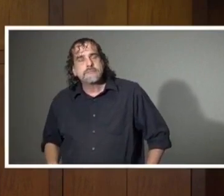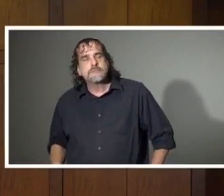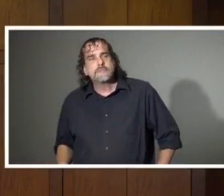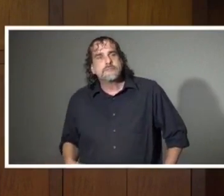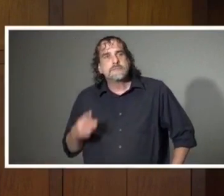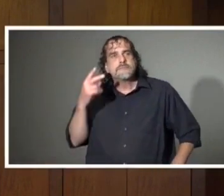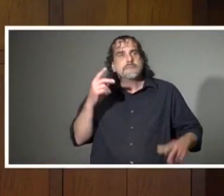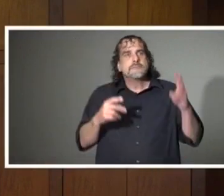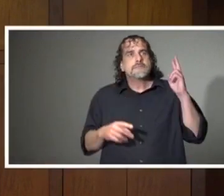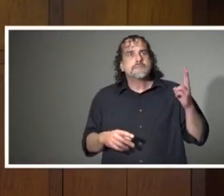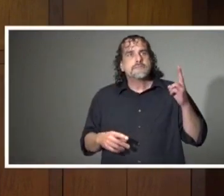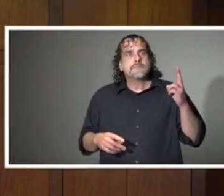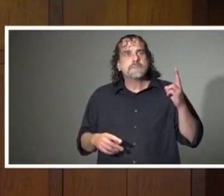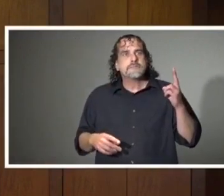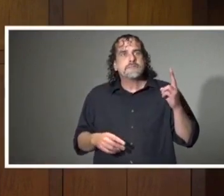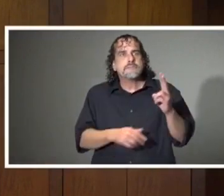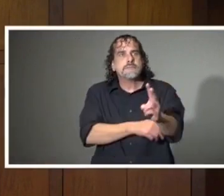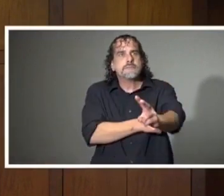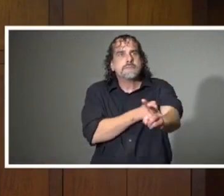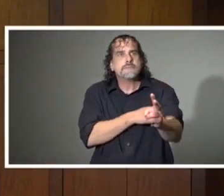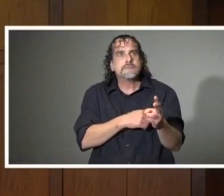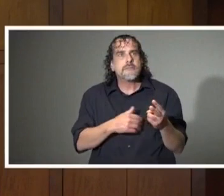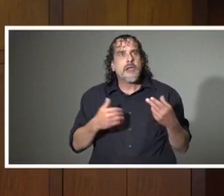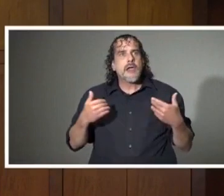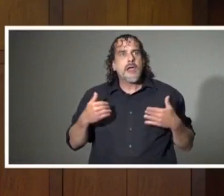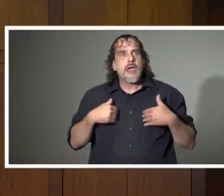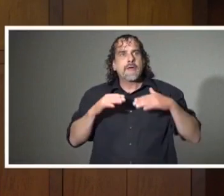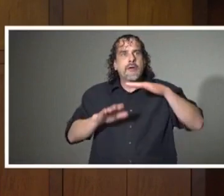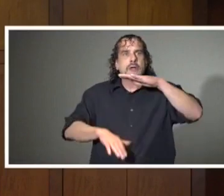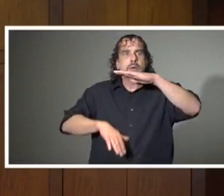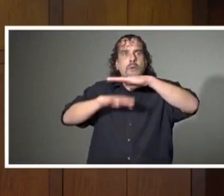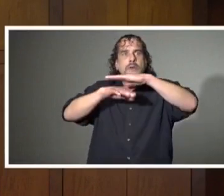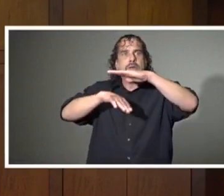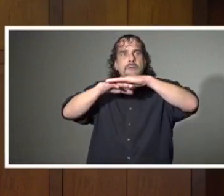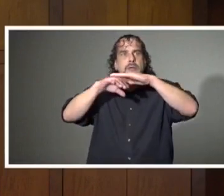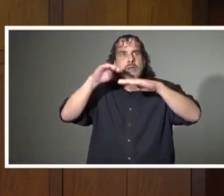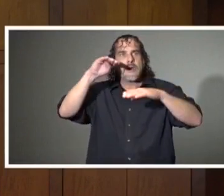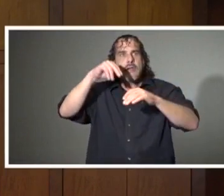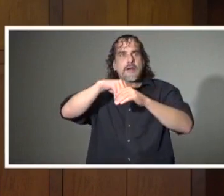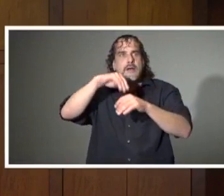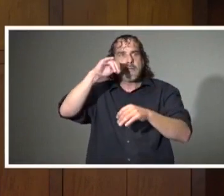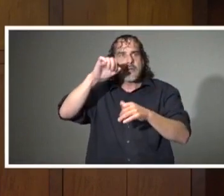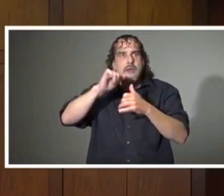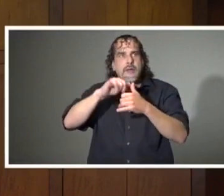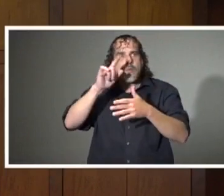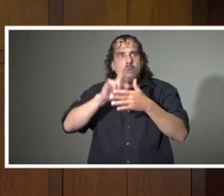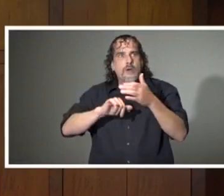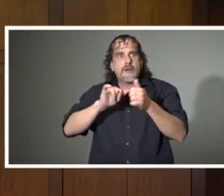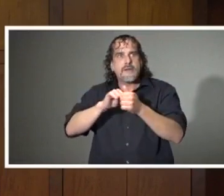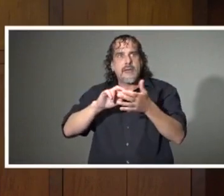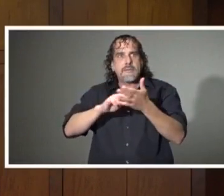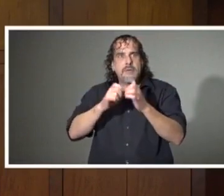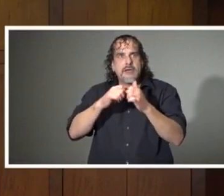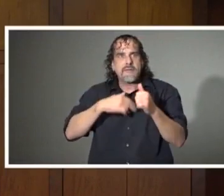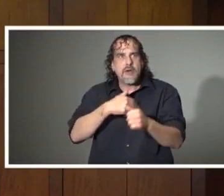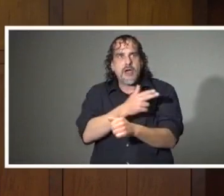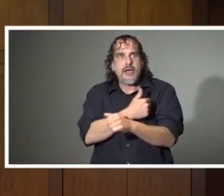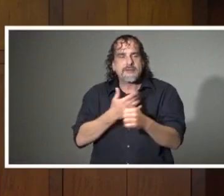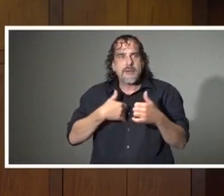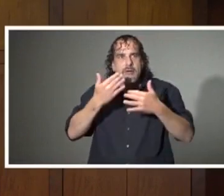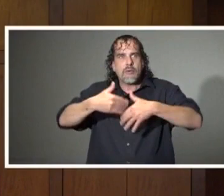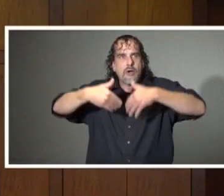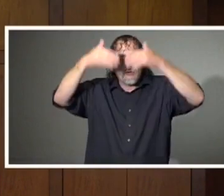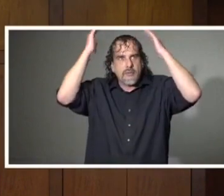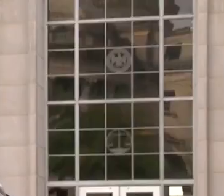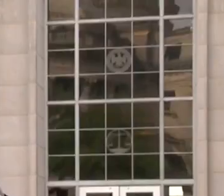benefits for 1099 and contract workers are eligible. Those who are quarantined by a medical professional